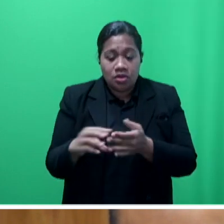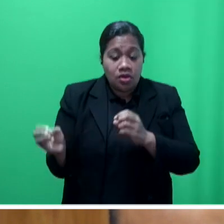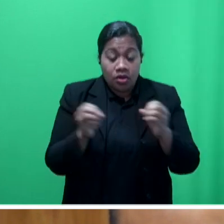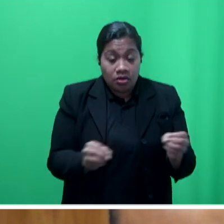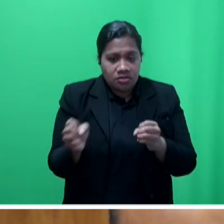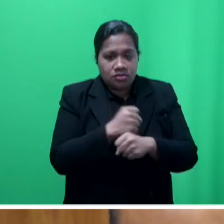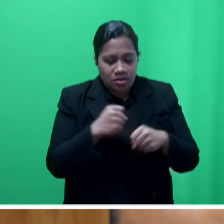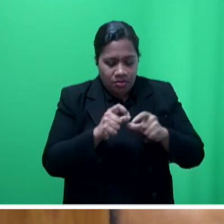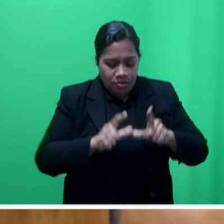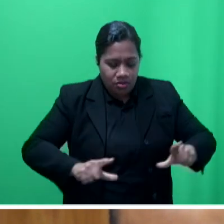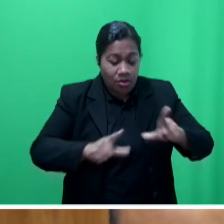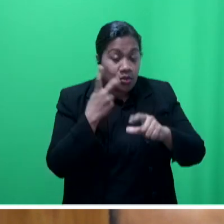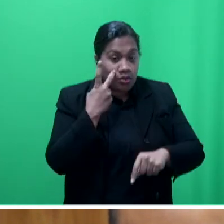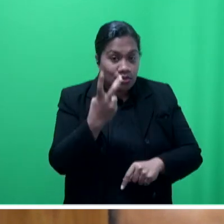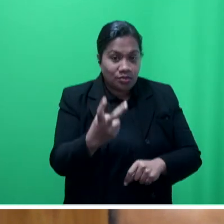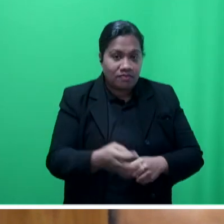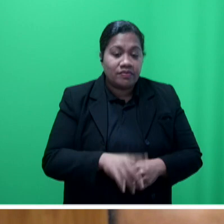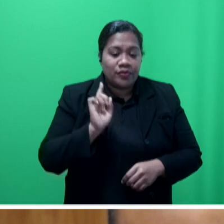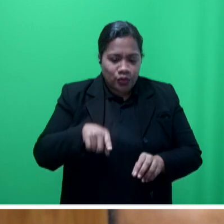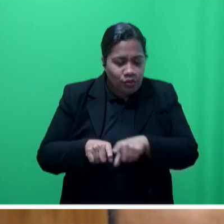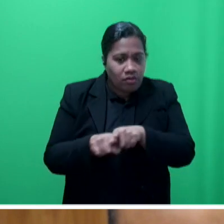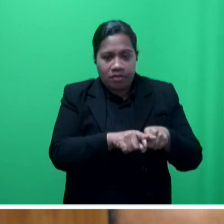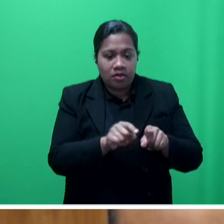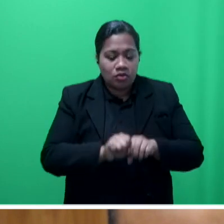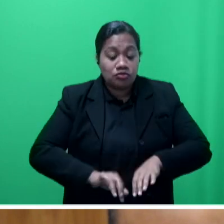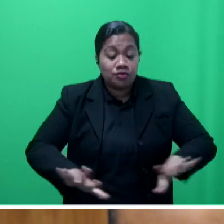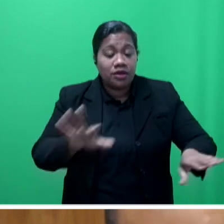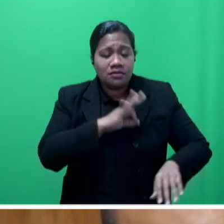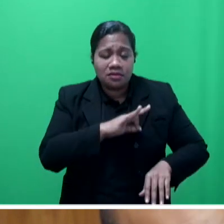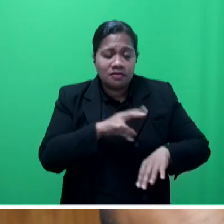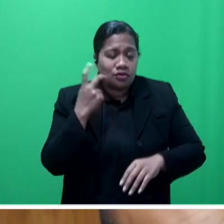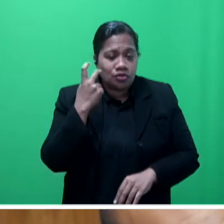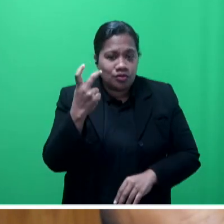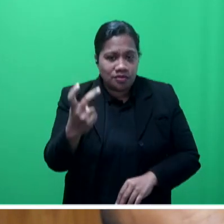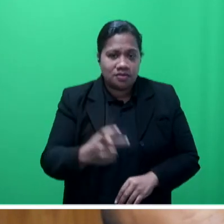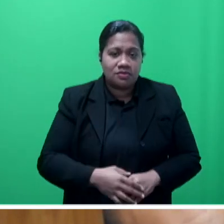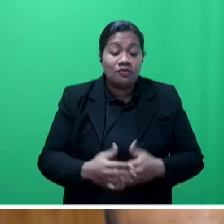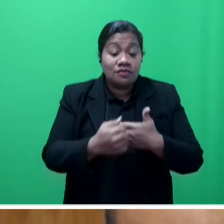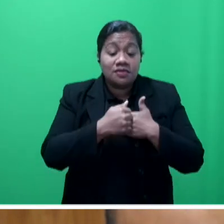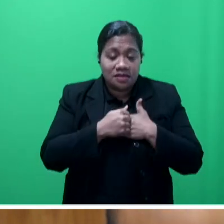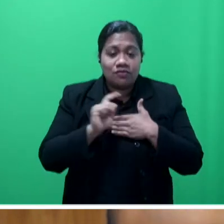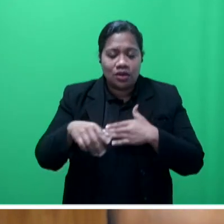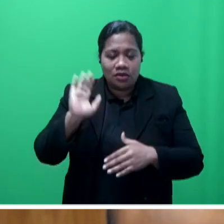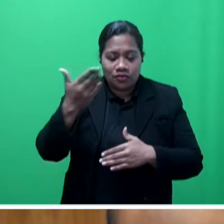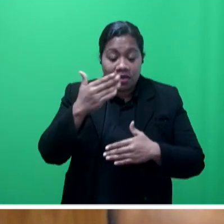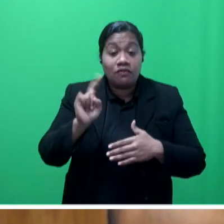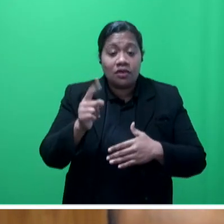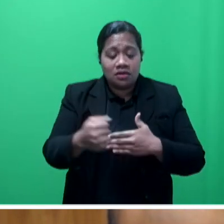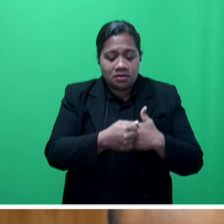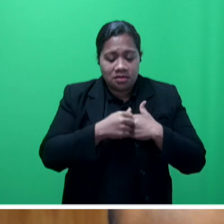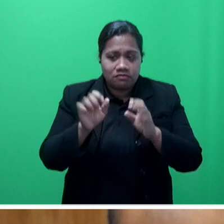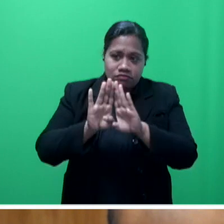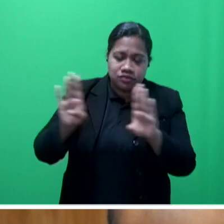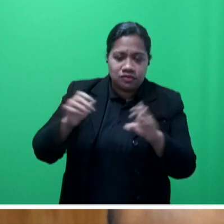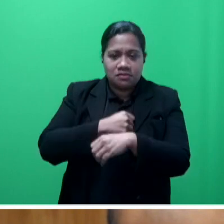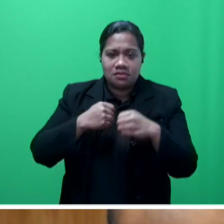tour operators. So that is what we mean by spreading the benefits of tourism as a result of the safe reopening of our borders. The fact that these corporations are